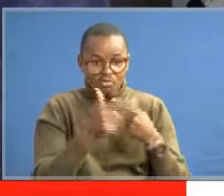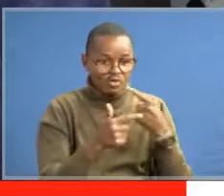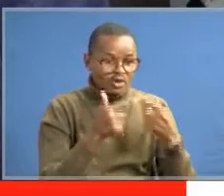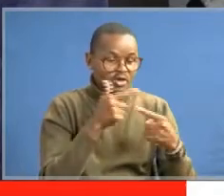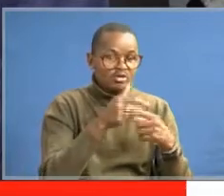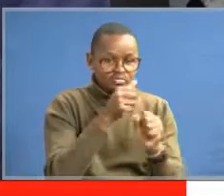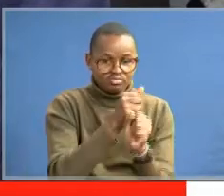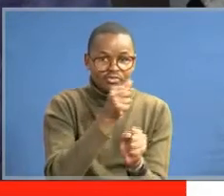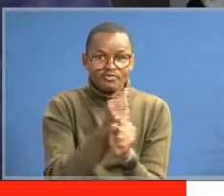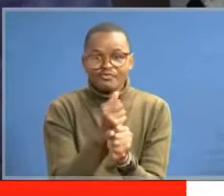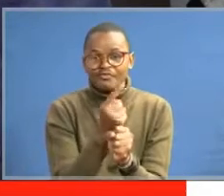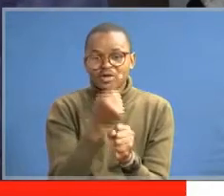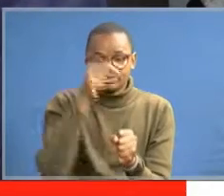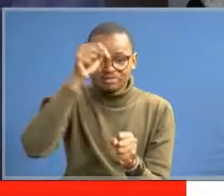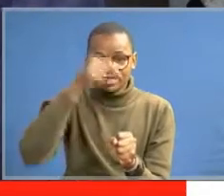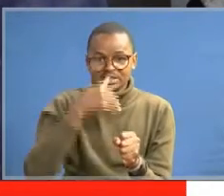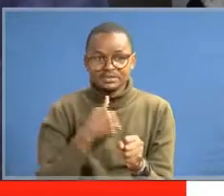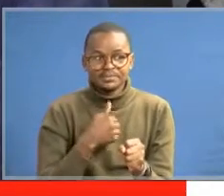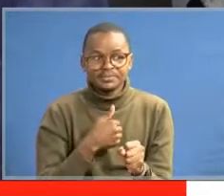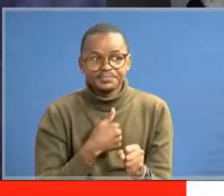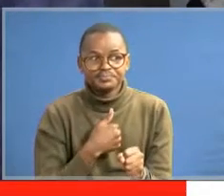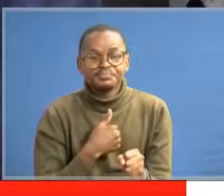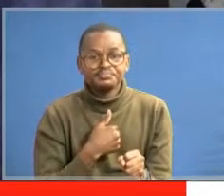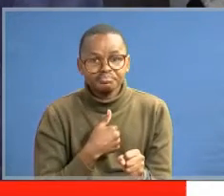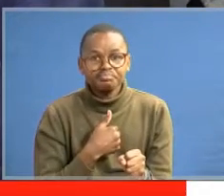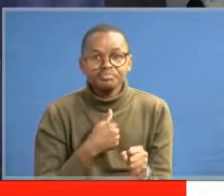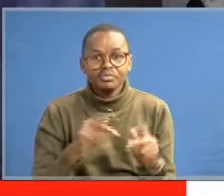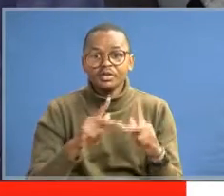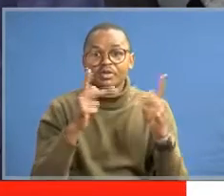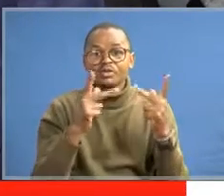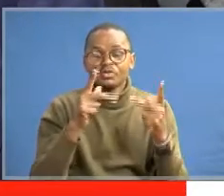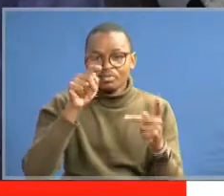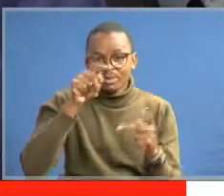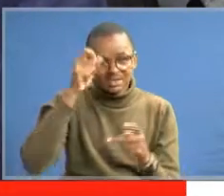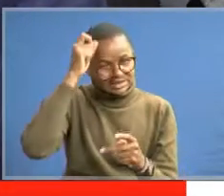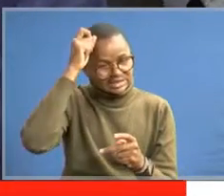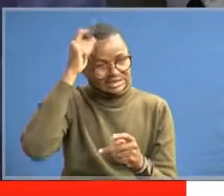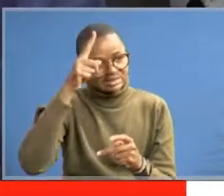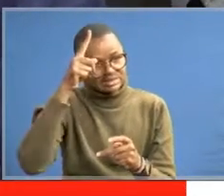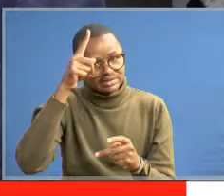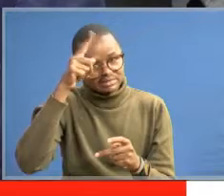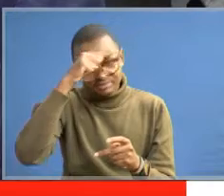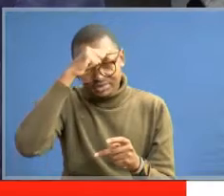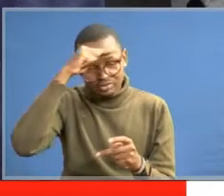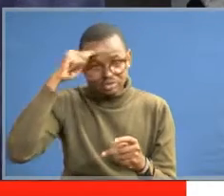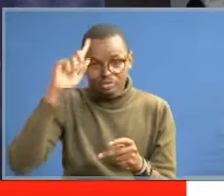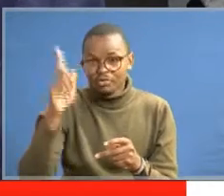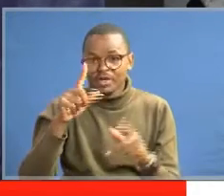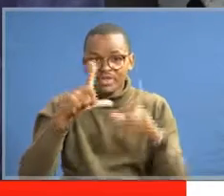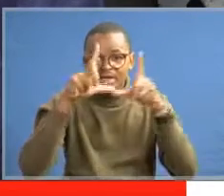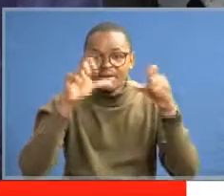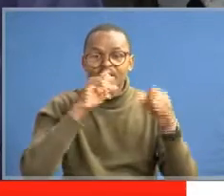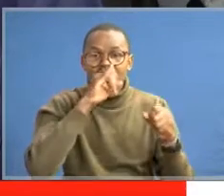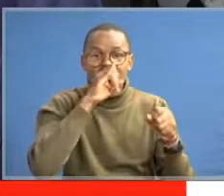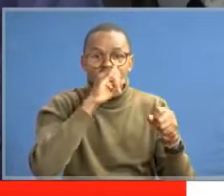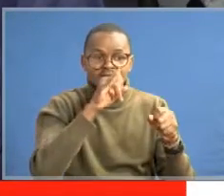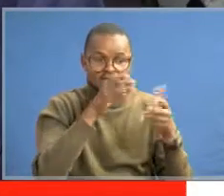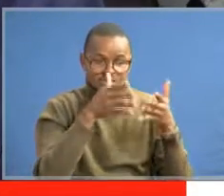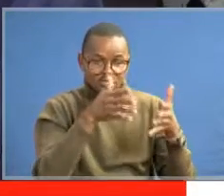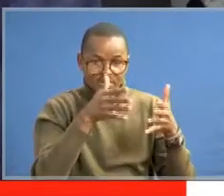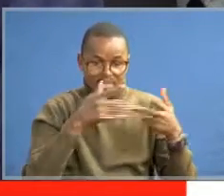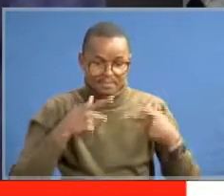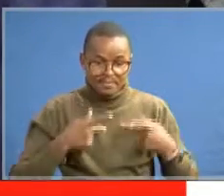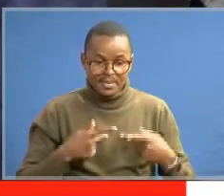up your camera, first you need to run, and when you're placing the camera, you need to understand, because where the camera is, that's where the person